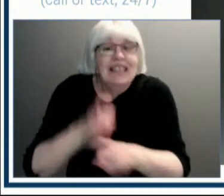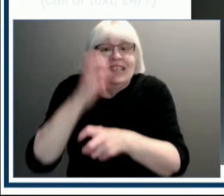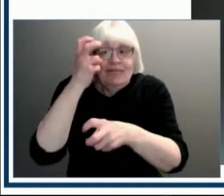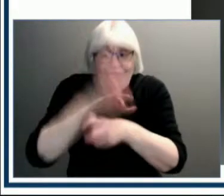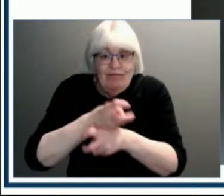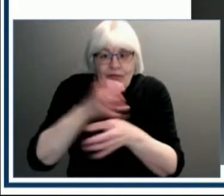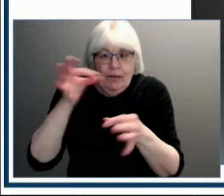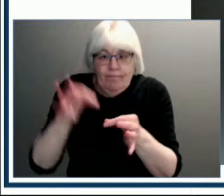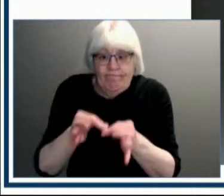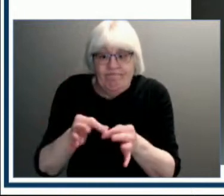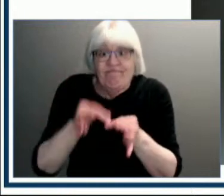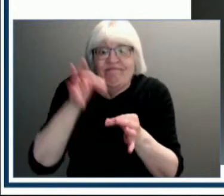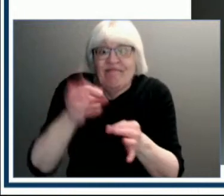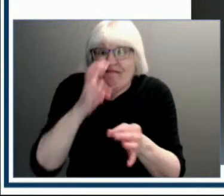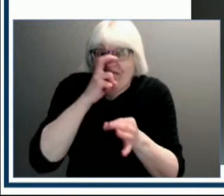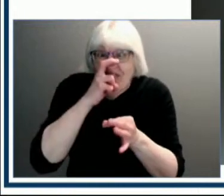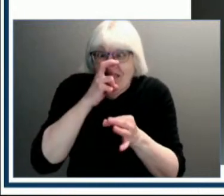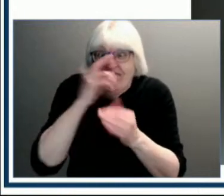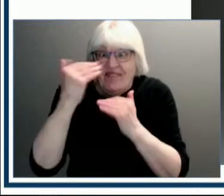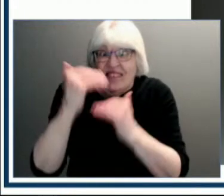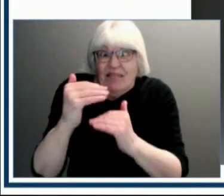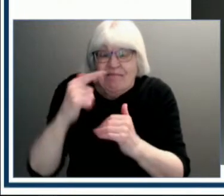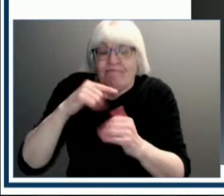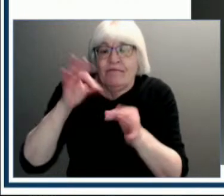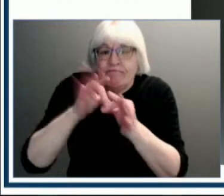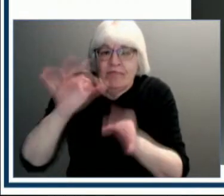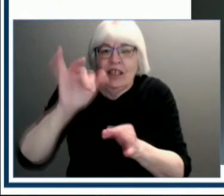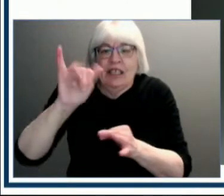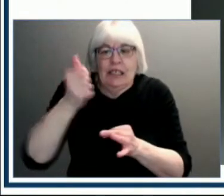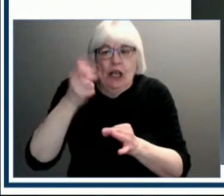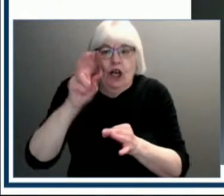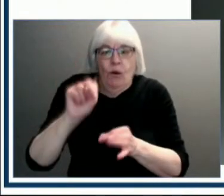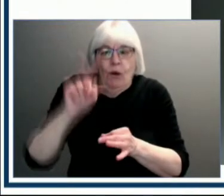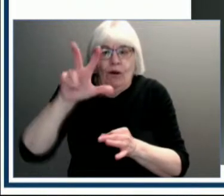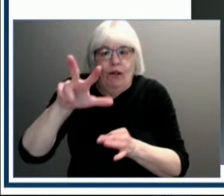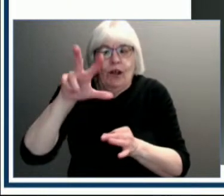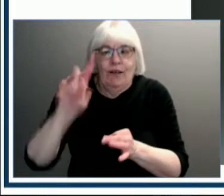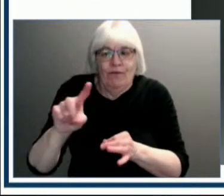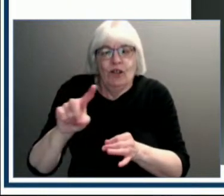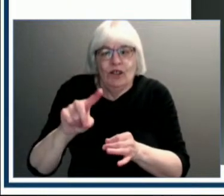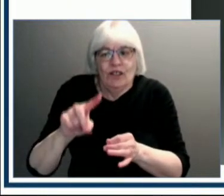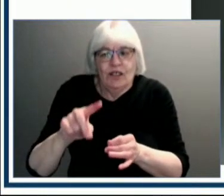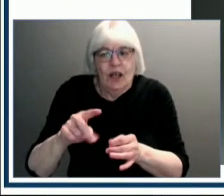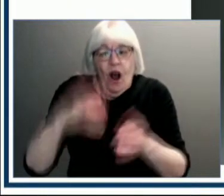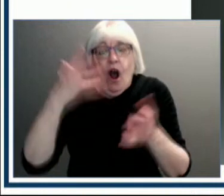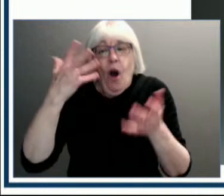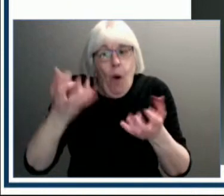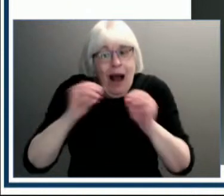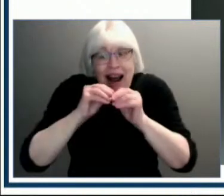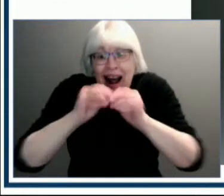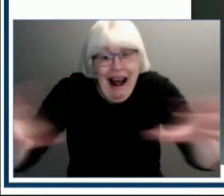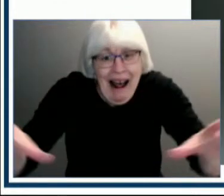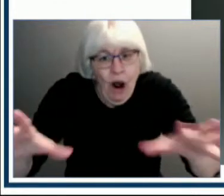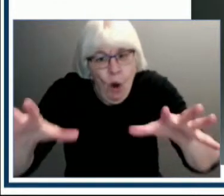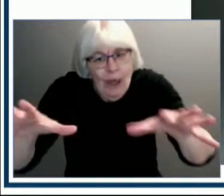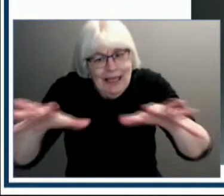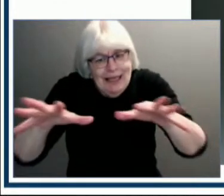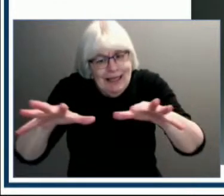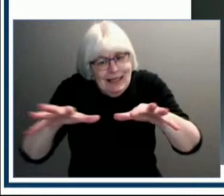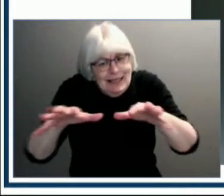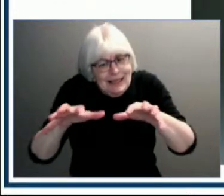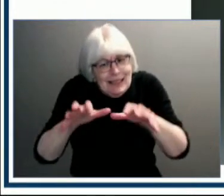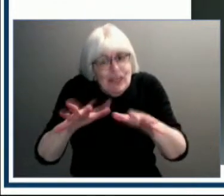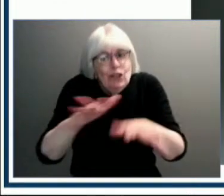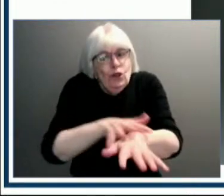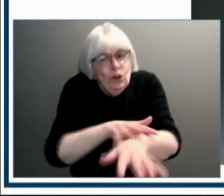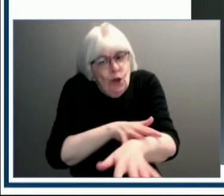necessary and important step to continue to slow down virus transmission. It also gives a couple of weeks after children are